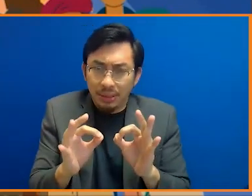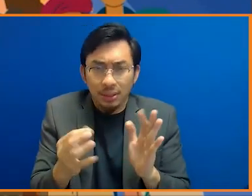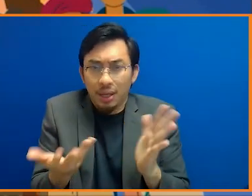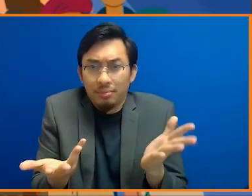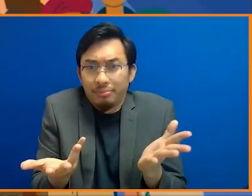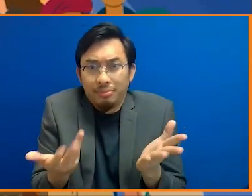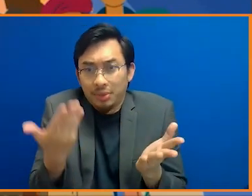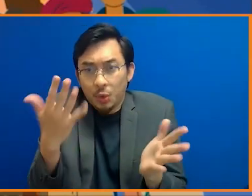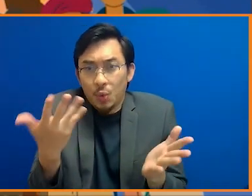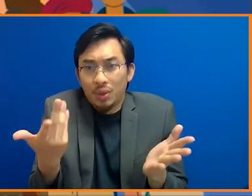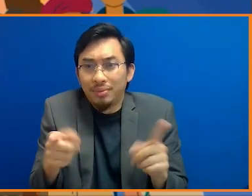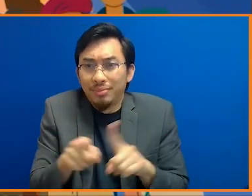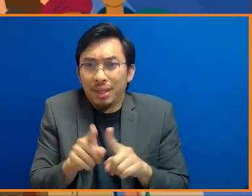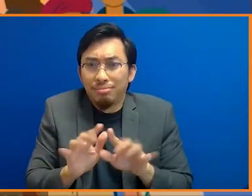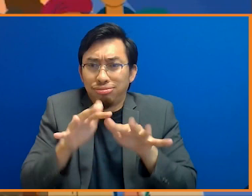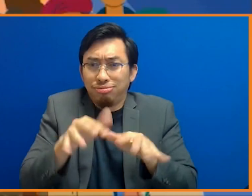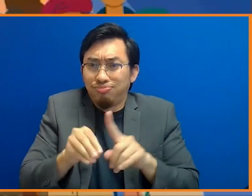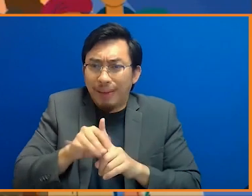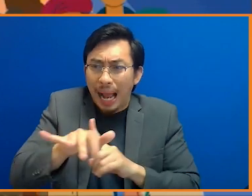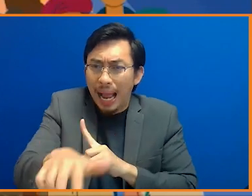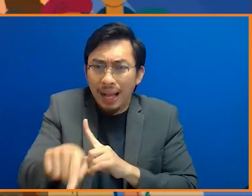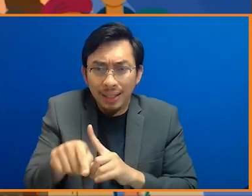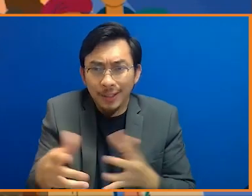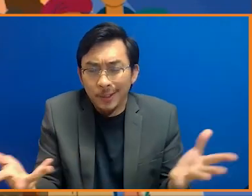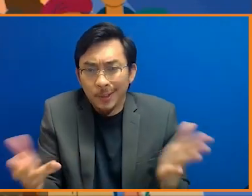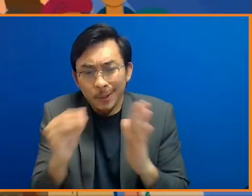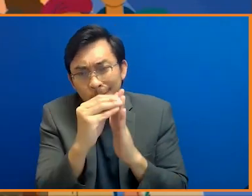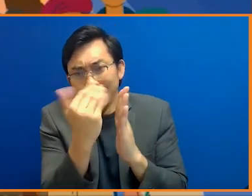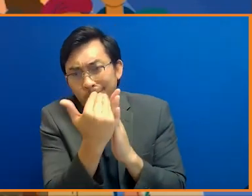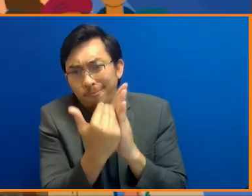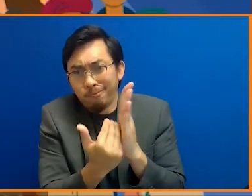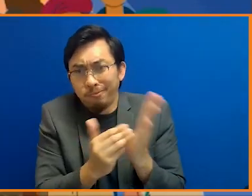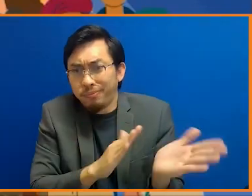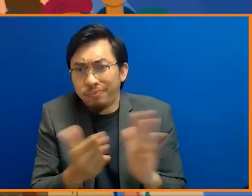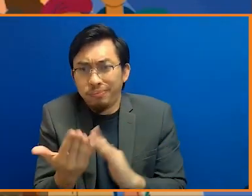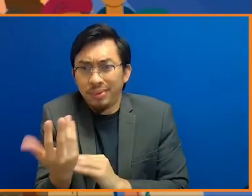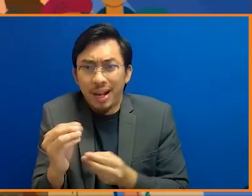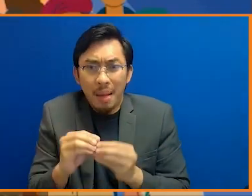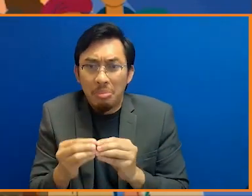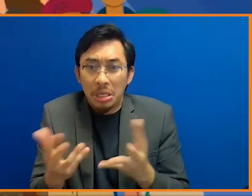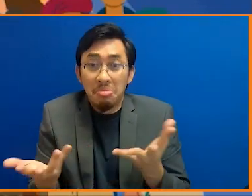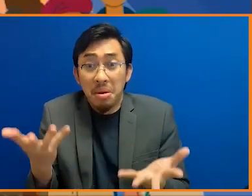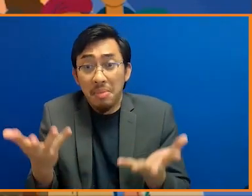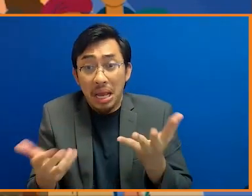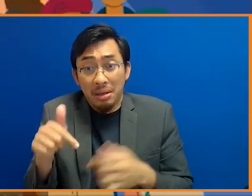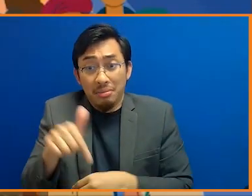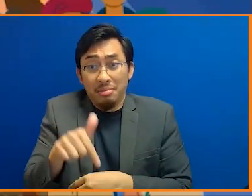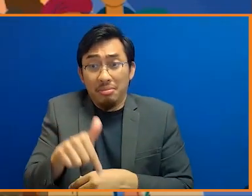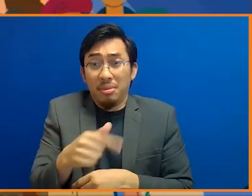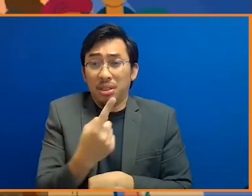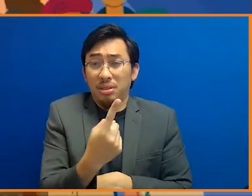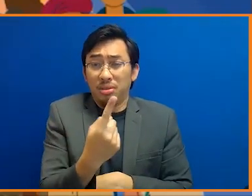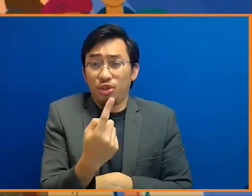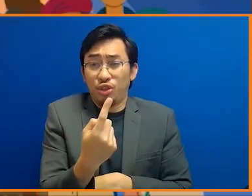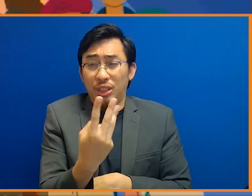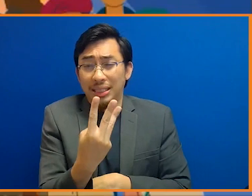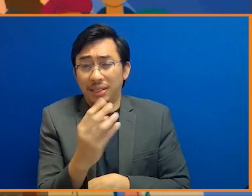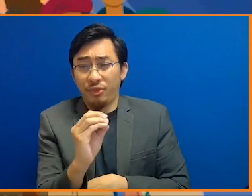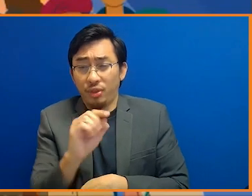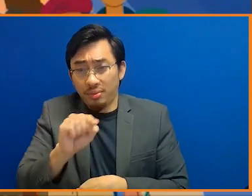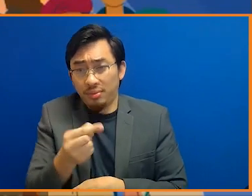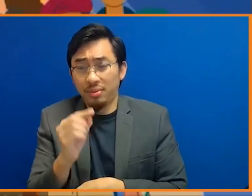to the impacts of tsunami. In Banda Aceh alone, in Aceh alone, we lost